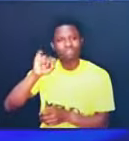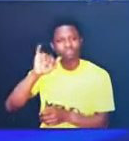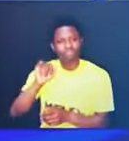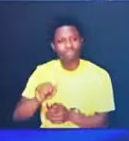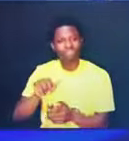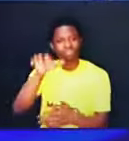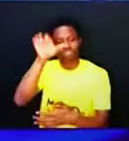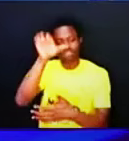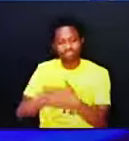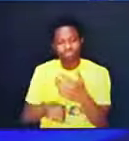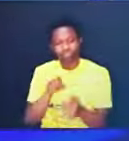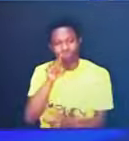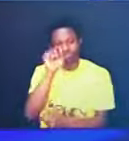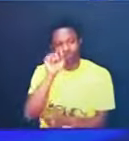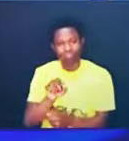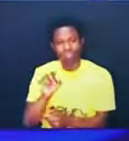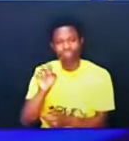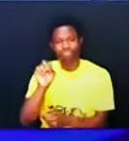1 Timothy 1:12-13.